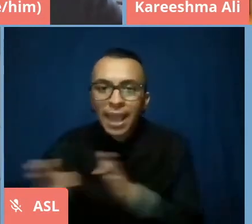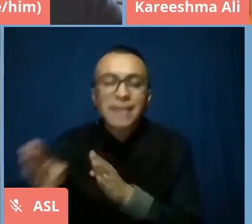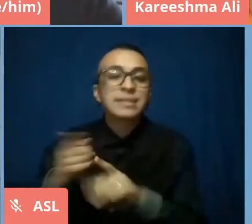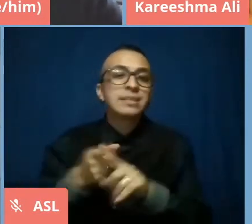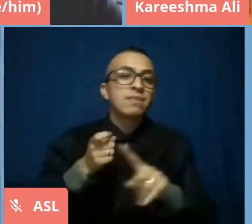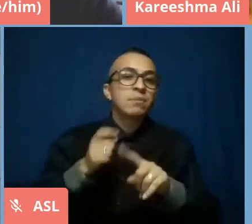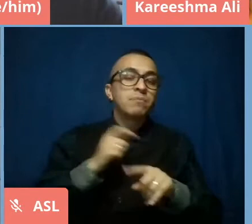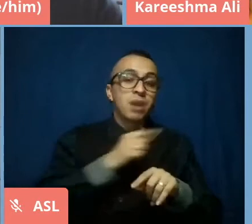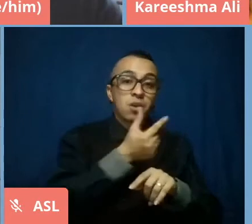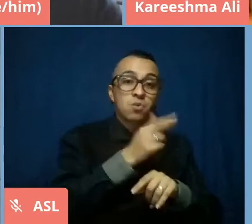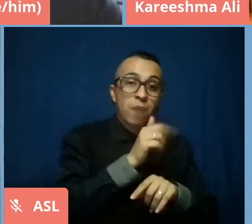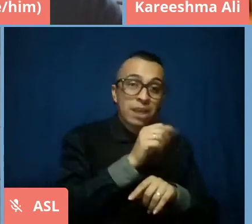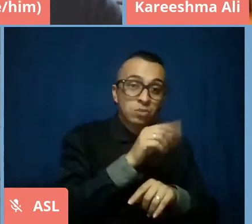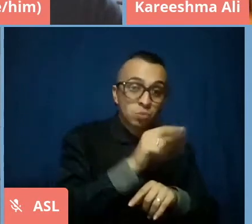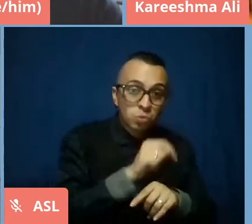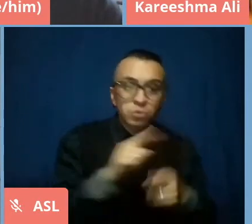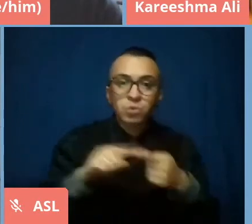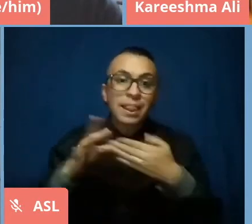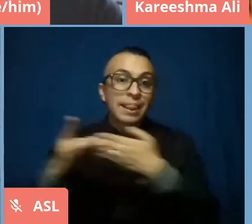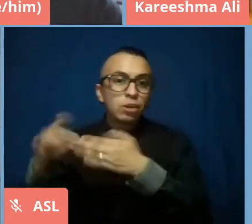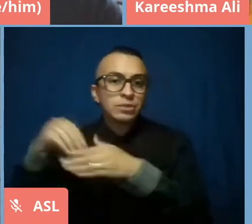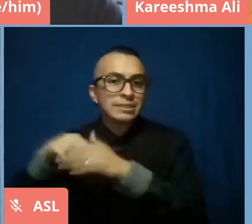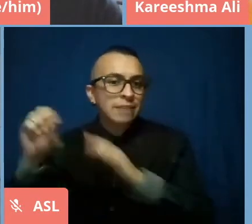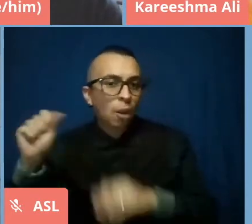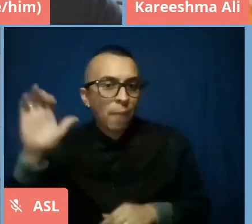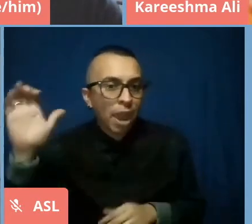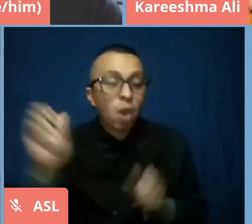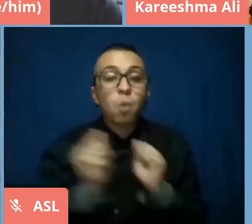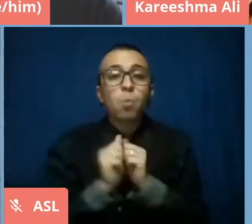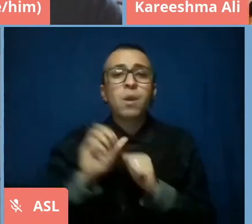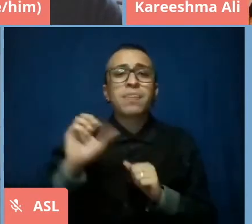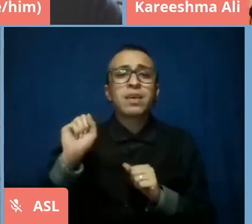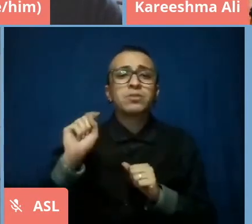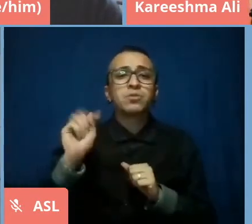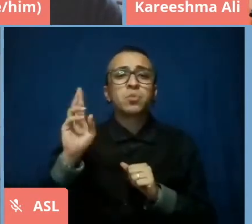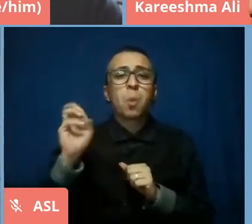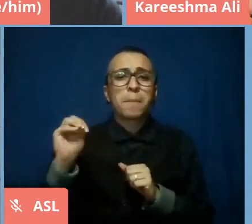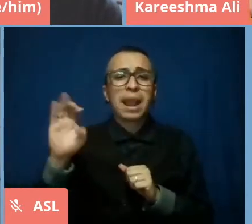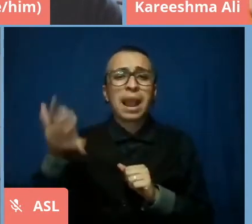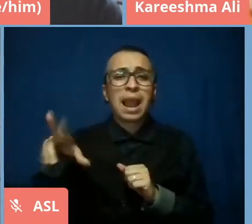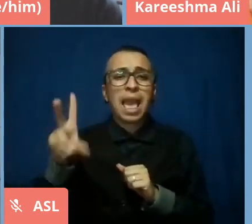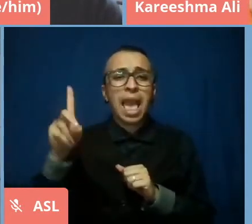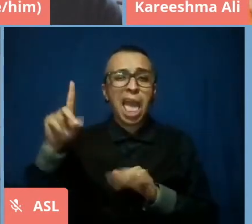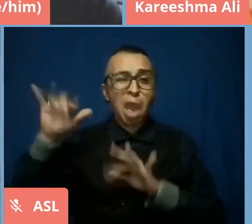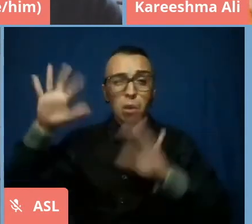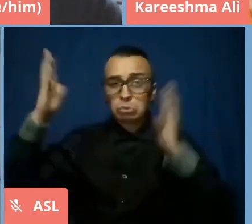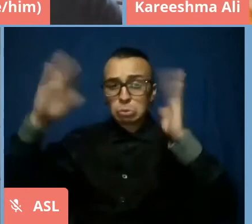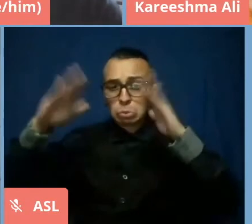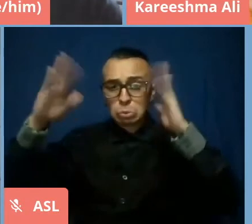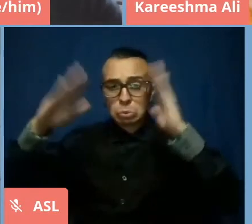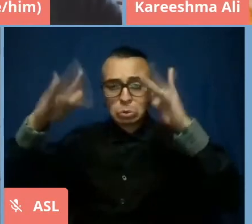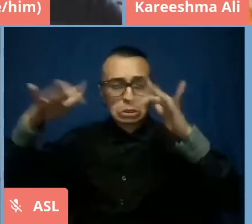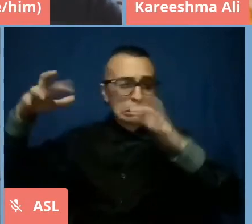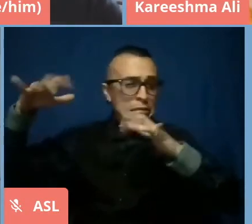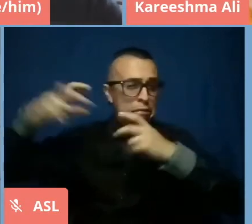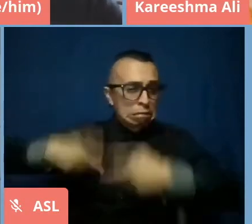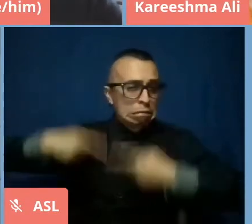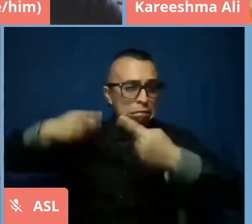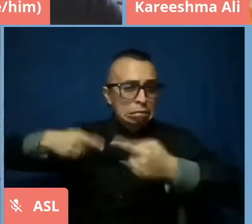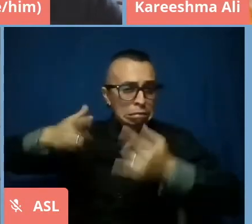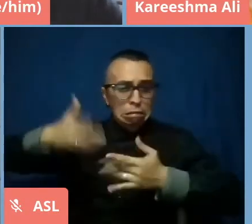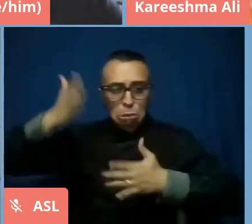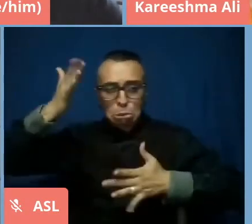in Sacramento. Just with storm clouds on the horizon, we know the challenges ahead of us, but this